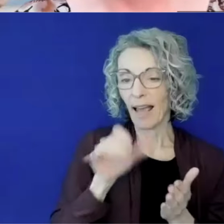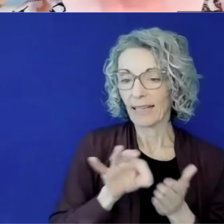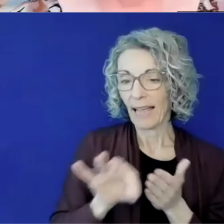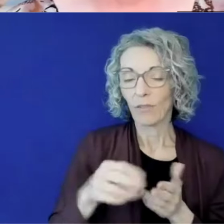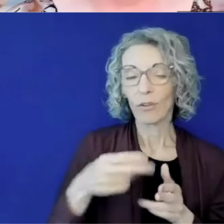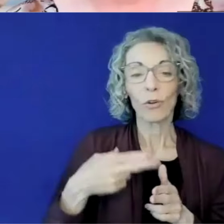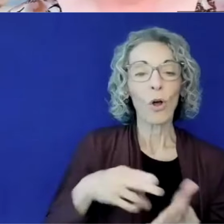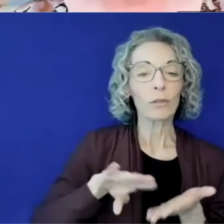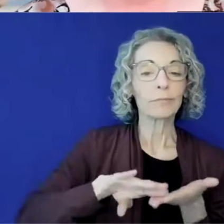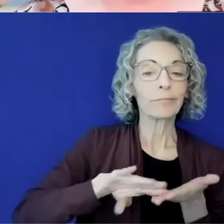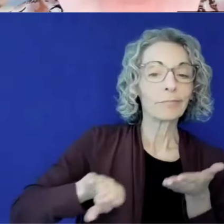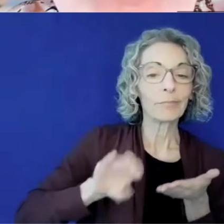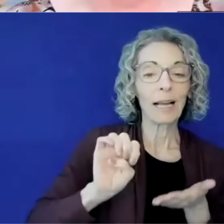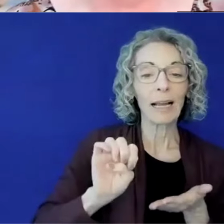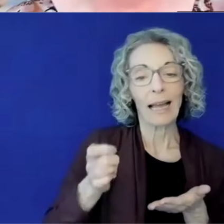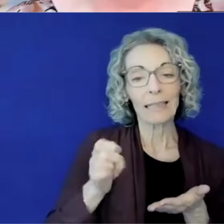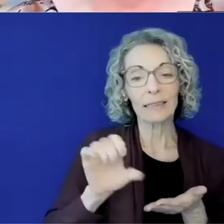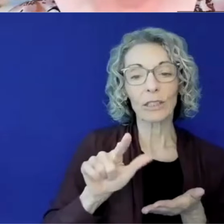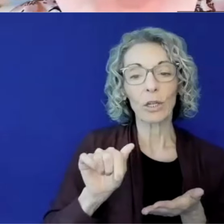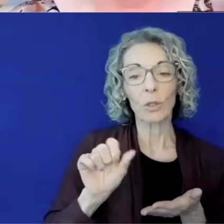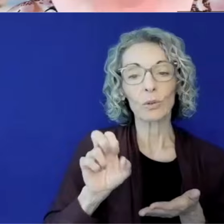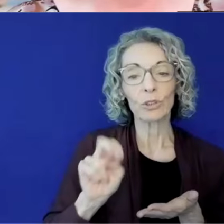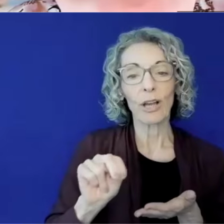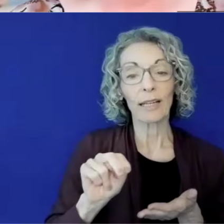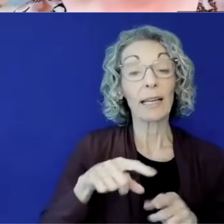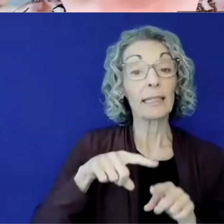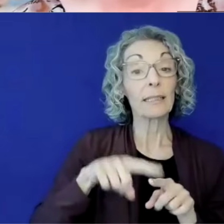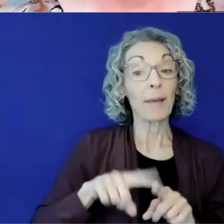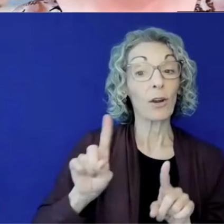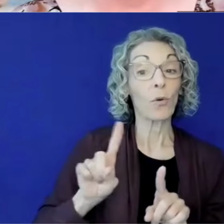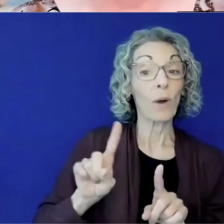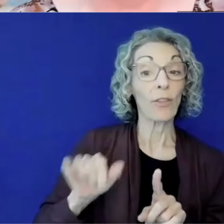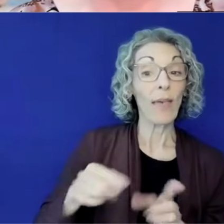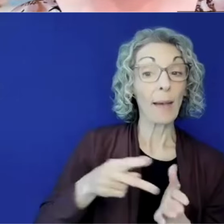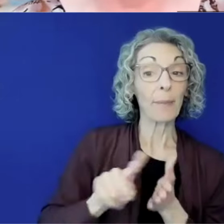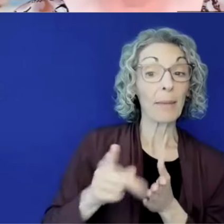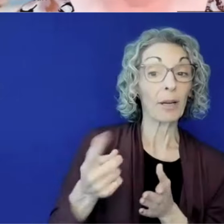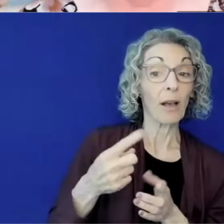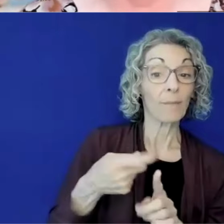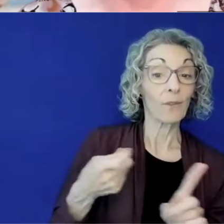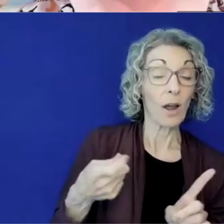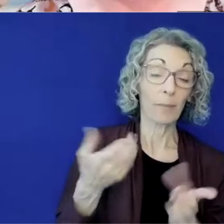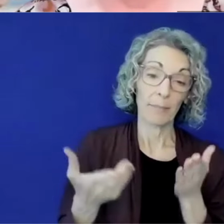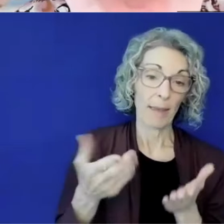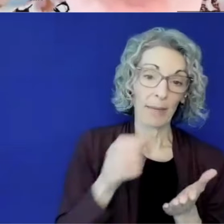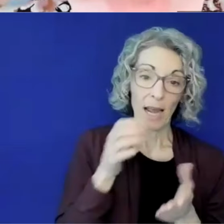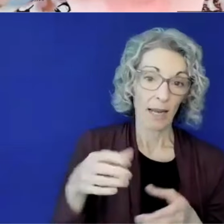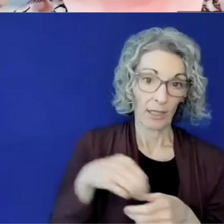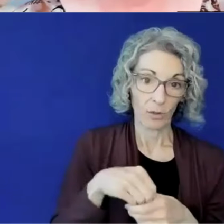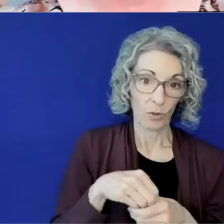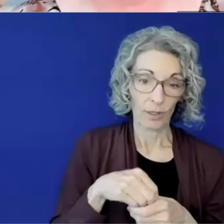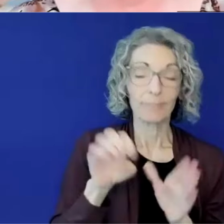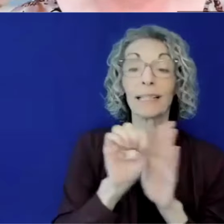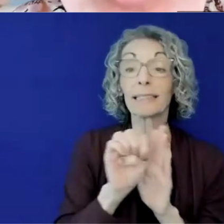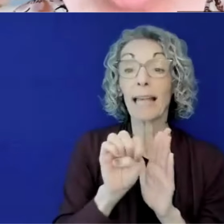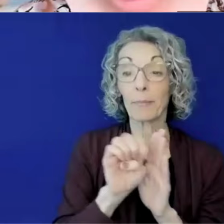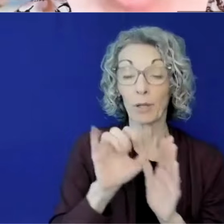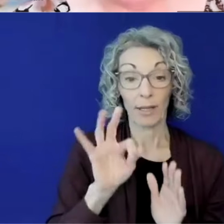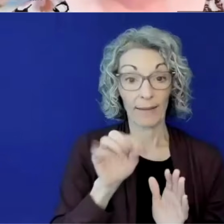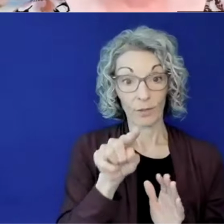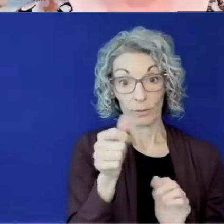exclusions. And so depending on the source of those payments, they may well be excluded. So for example, if you're a